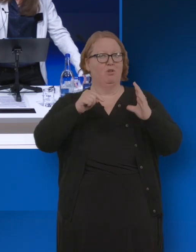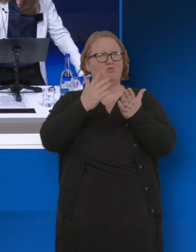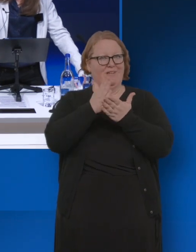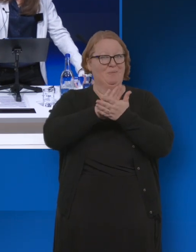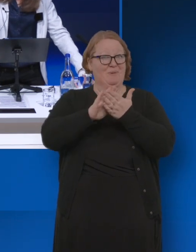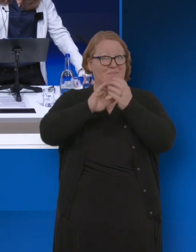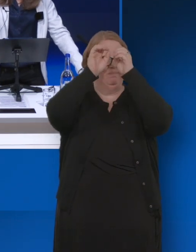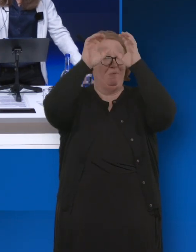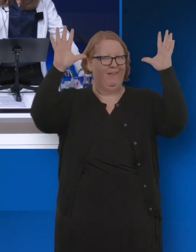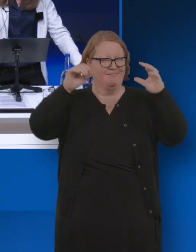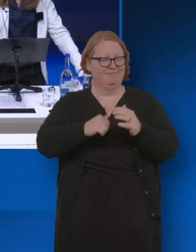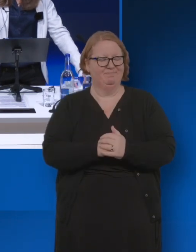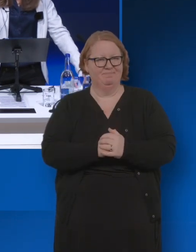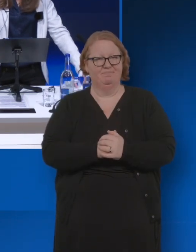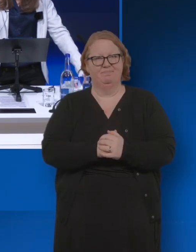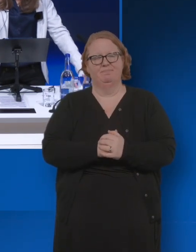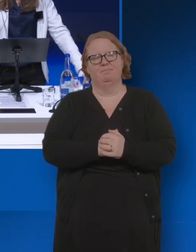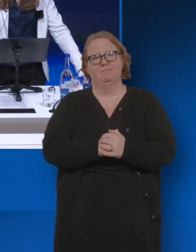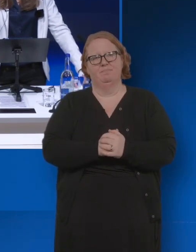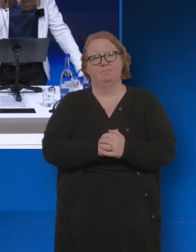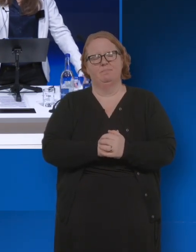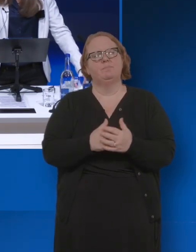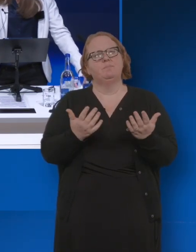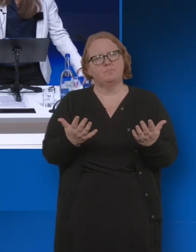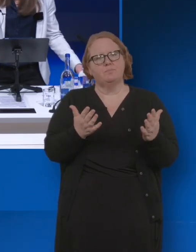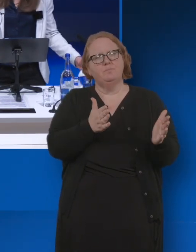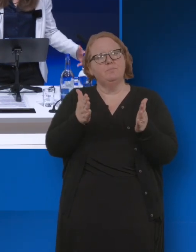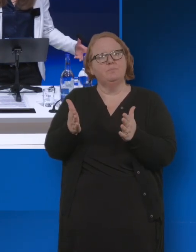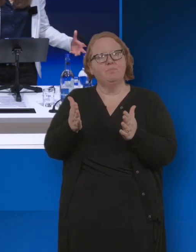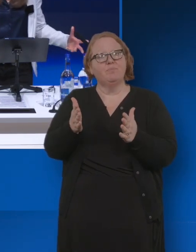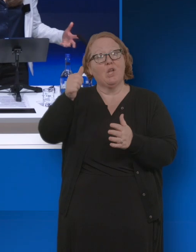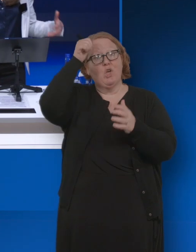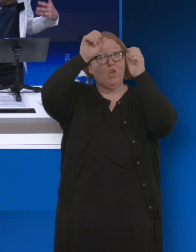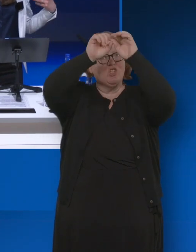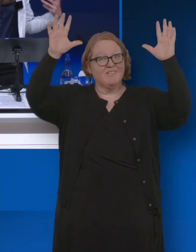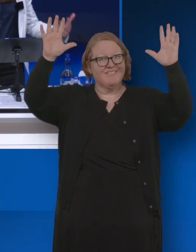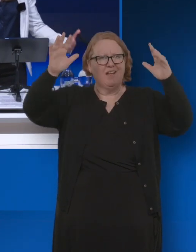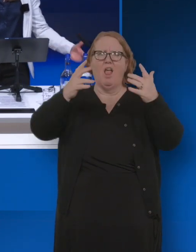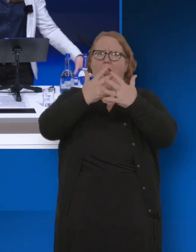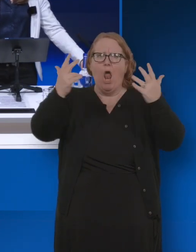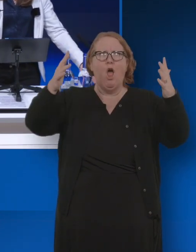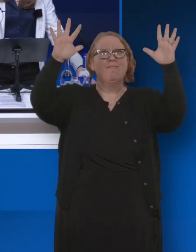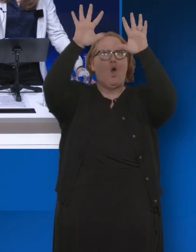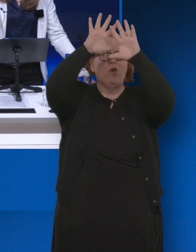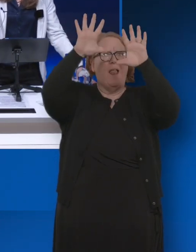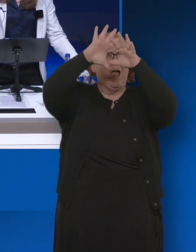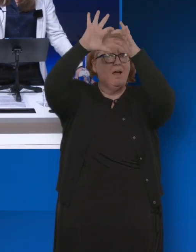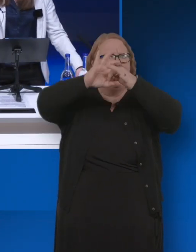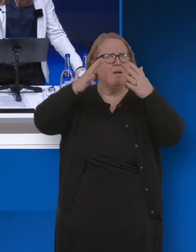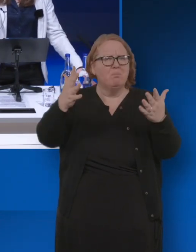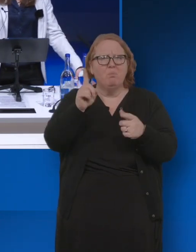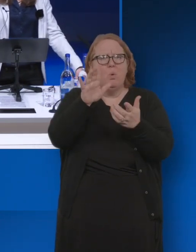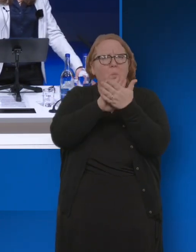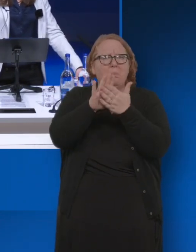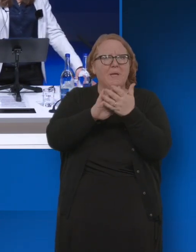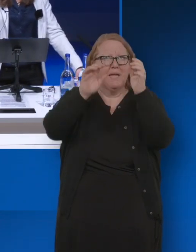mean the mind. And then there's consciousness, and there's a lot of overlap between what we mean by mind